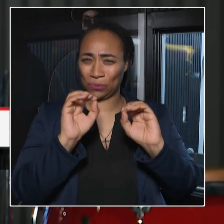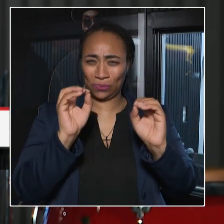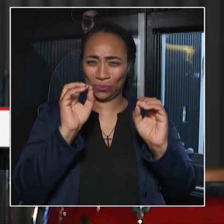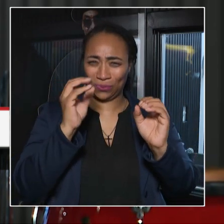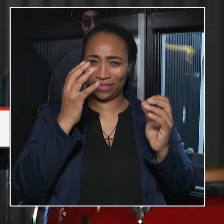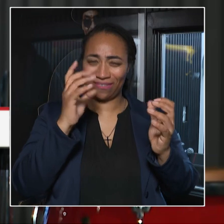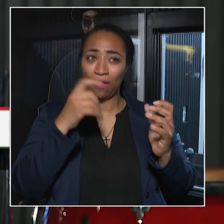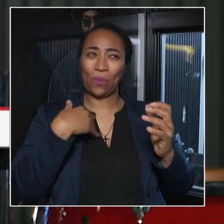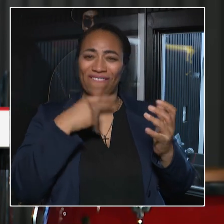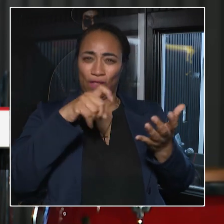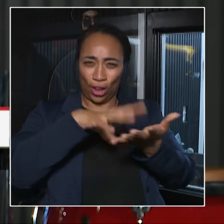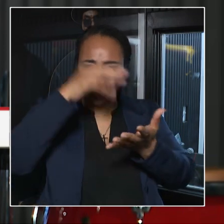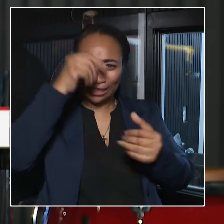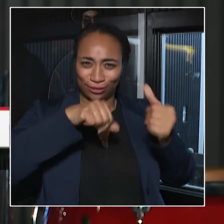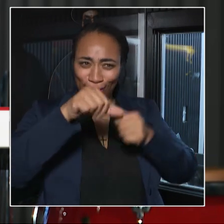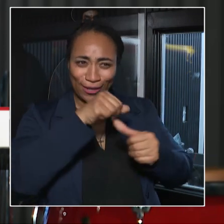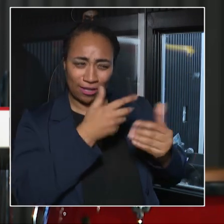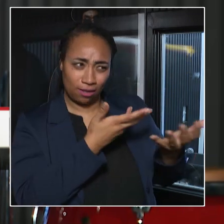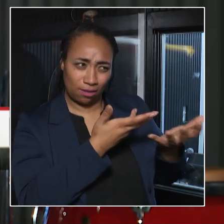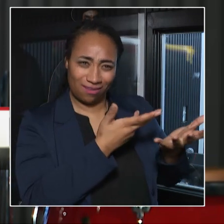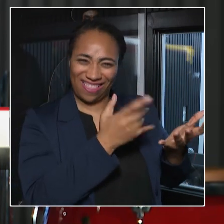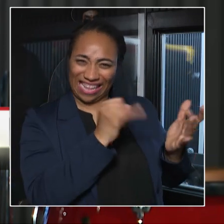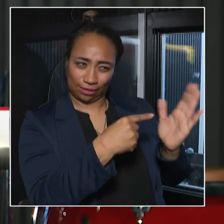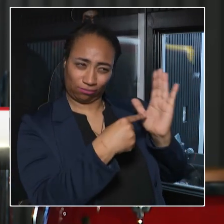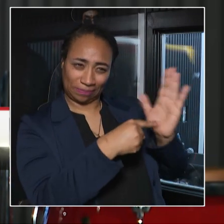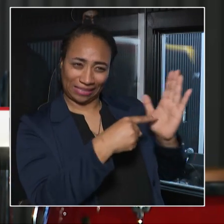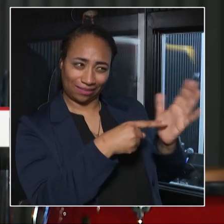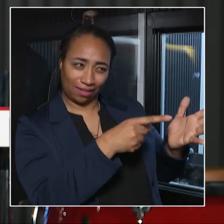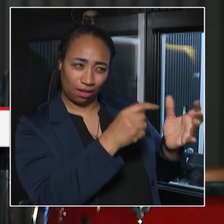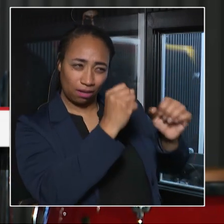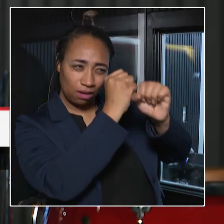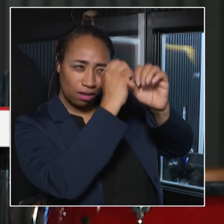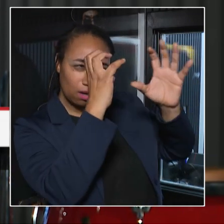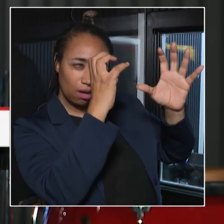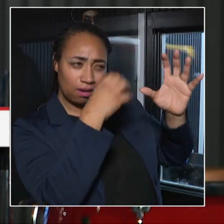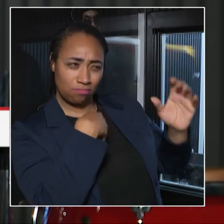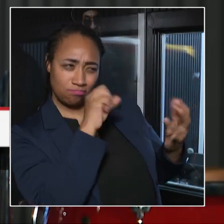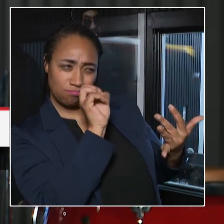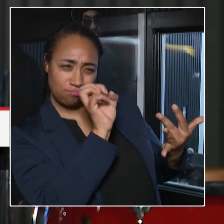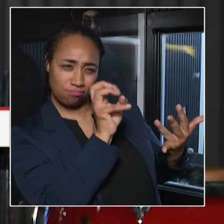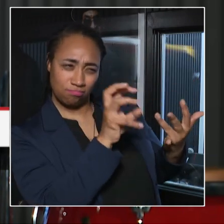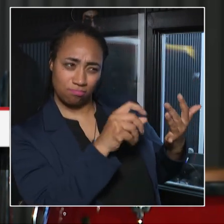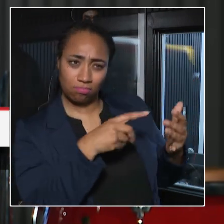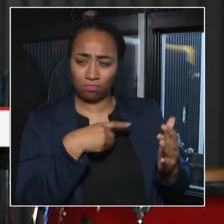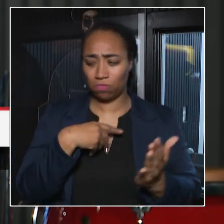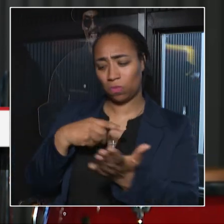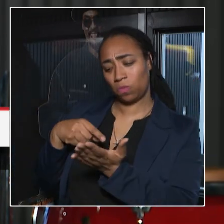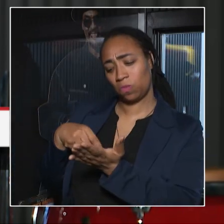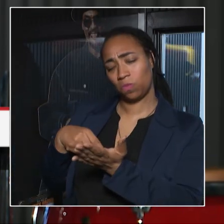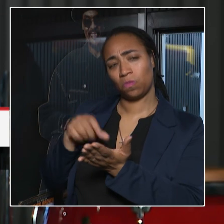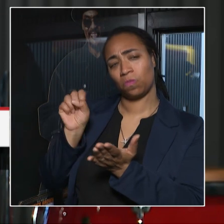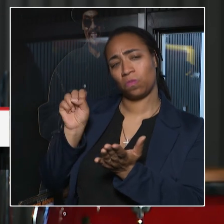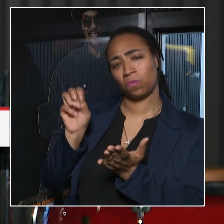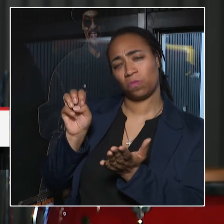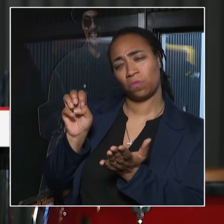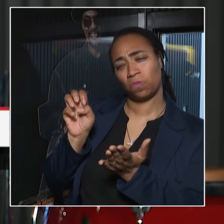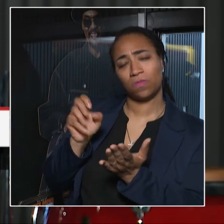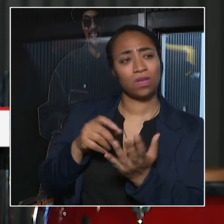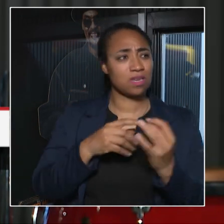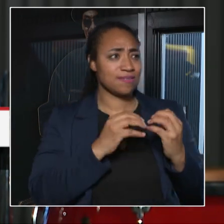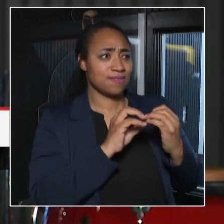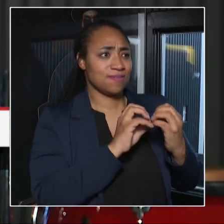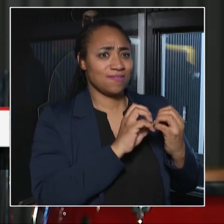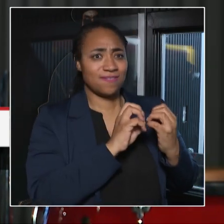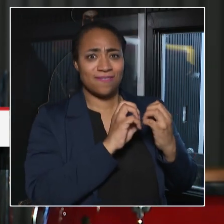them exhibits and make them work and make them make sense, right? Because you know how sometimes we get a little ghetto, right? She made